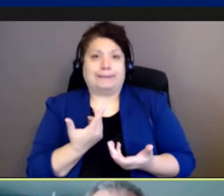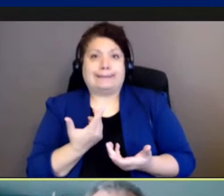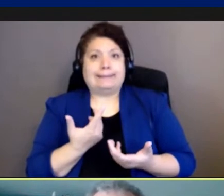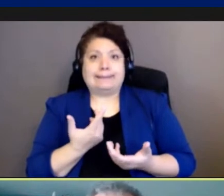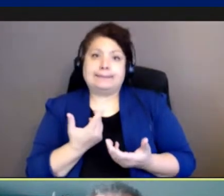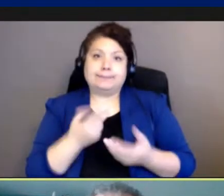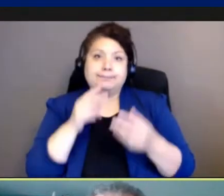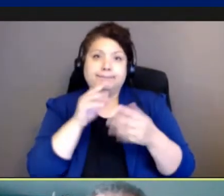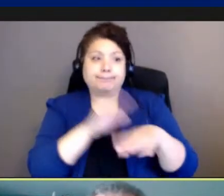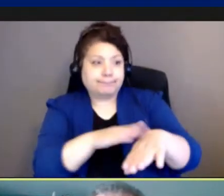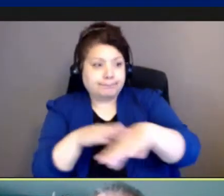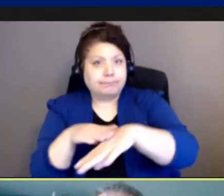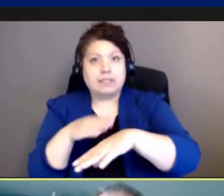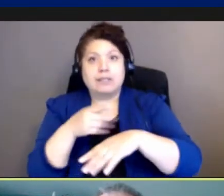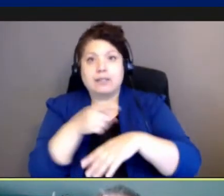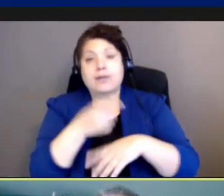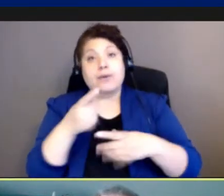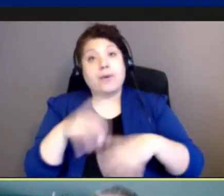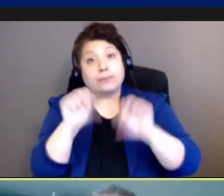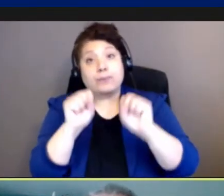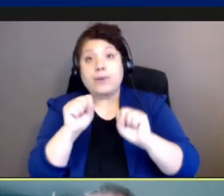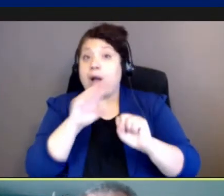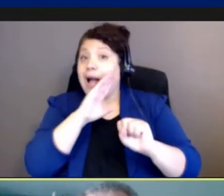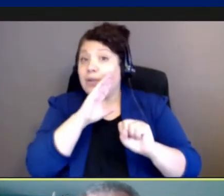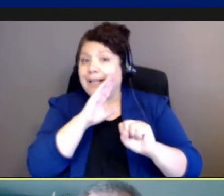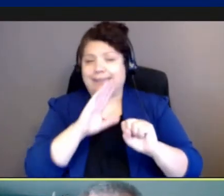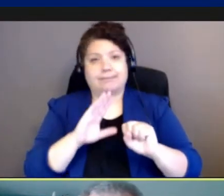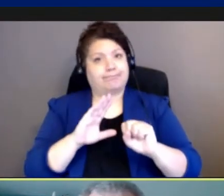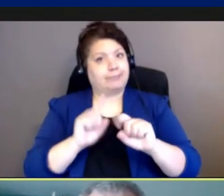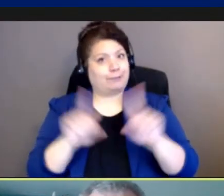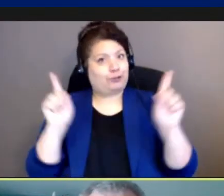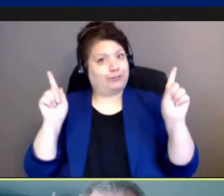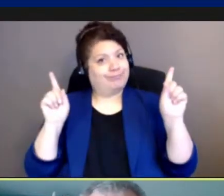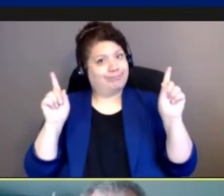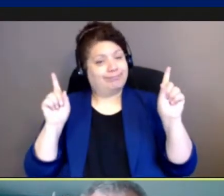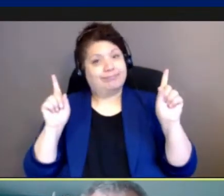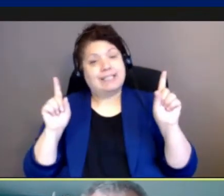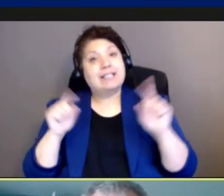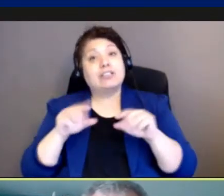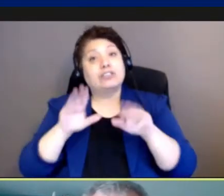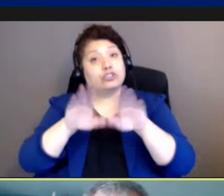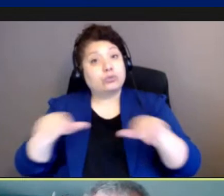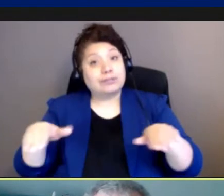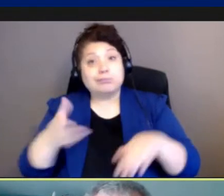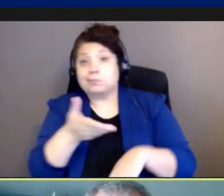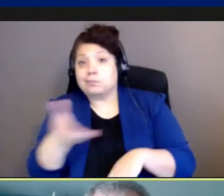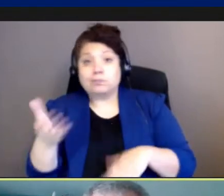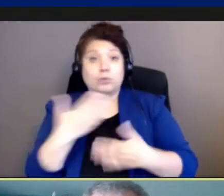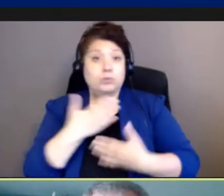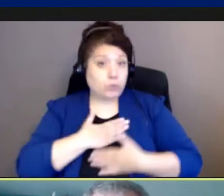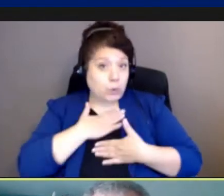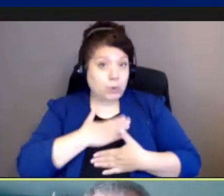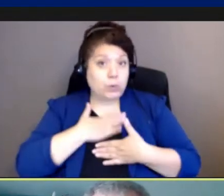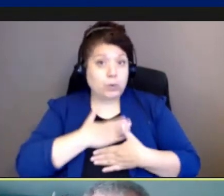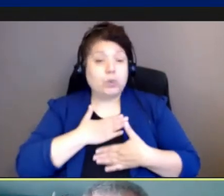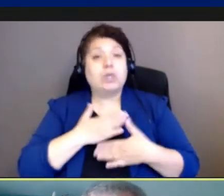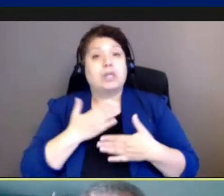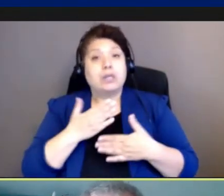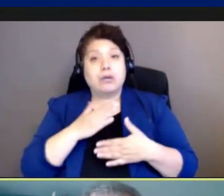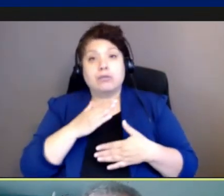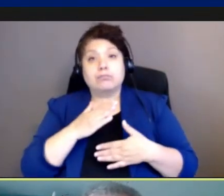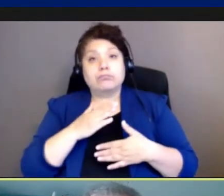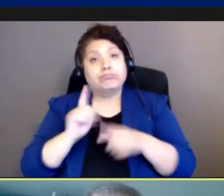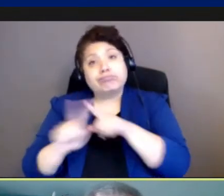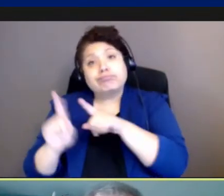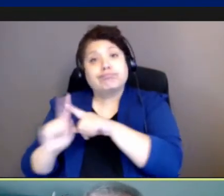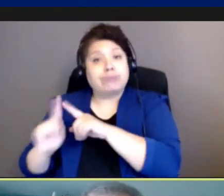help people create a different kind of Halloween, one that kids will still be able to enjoy, but in a different way, whether that's